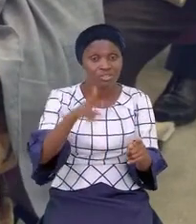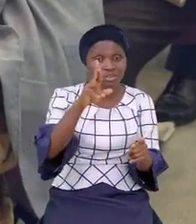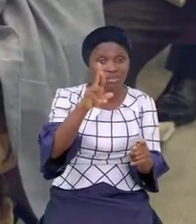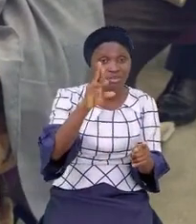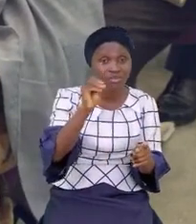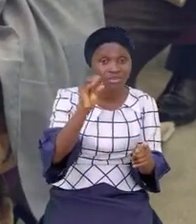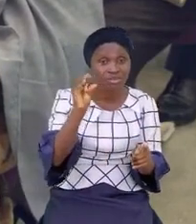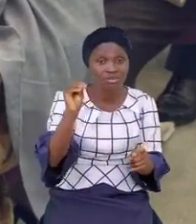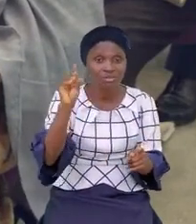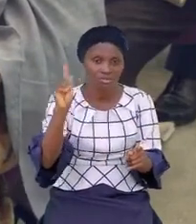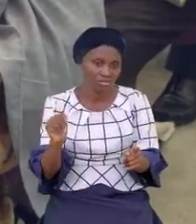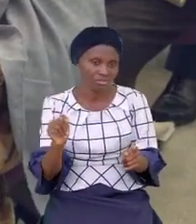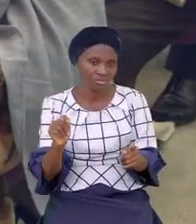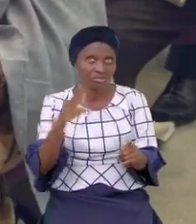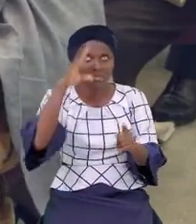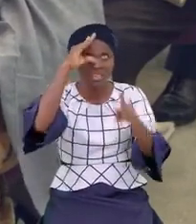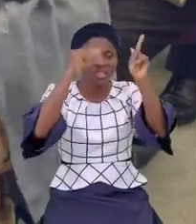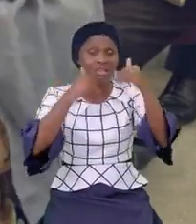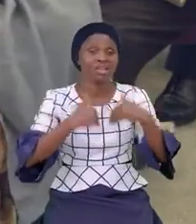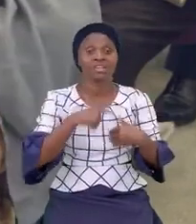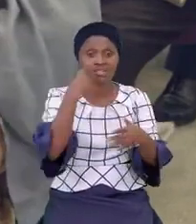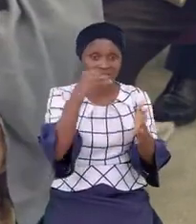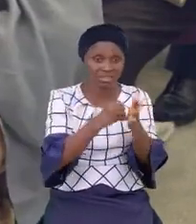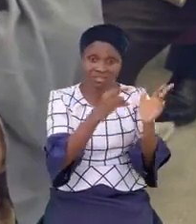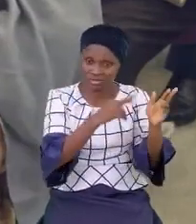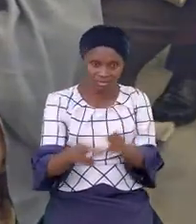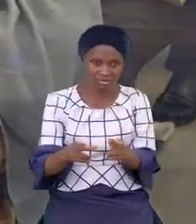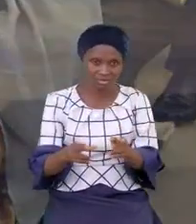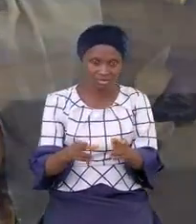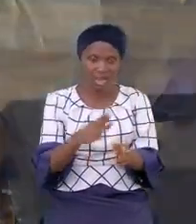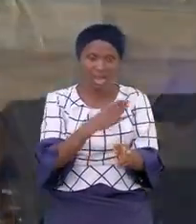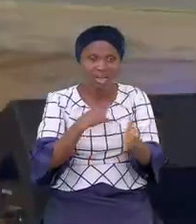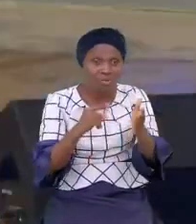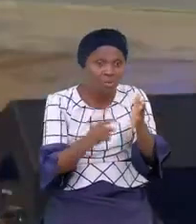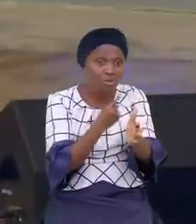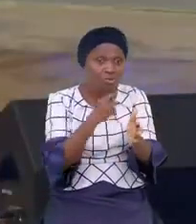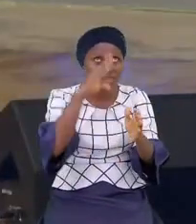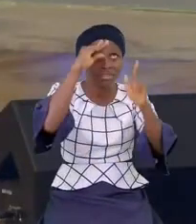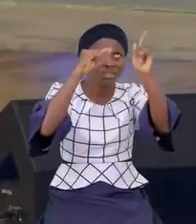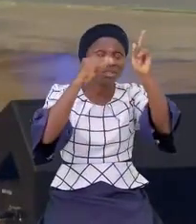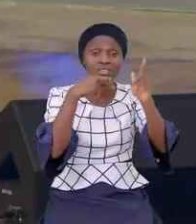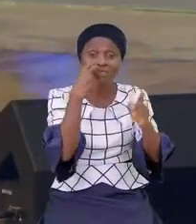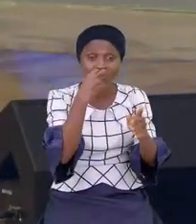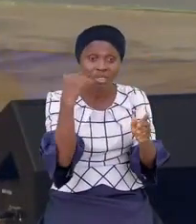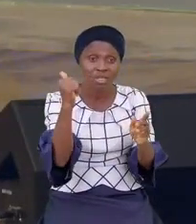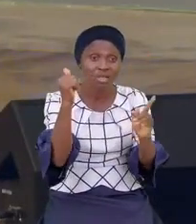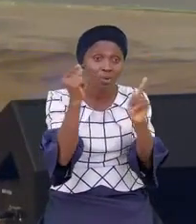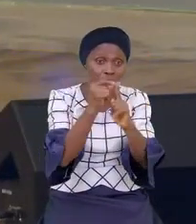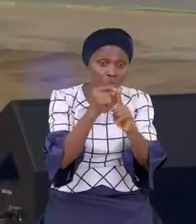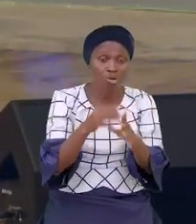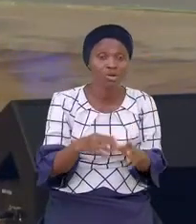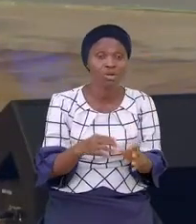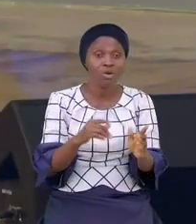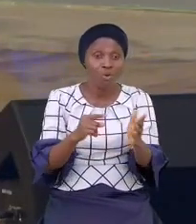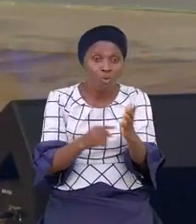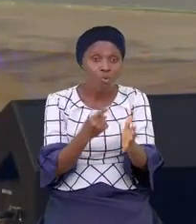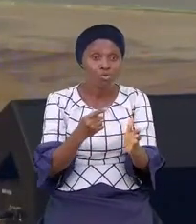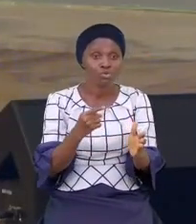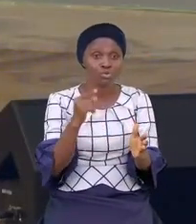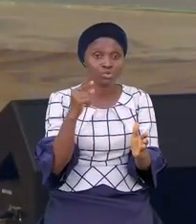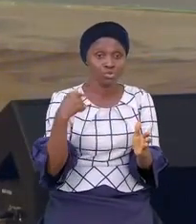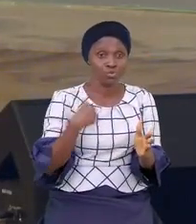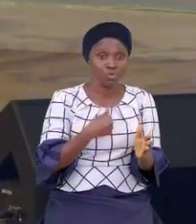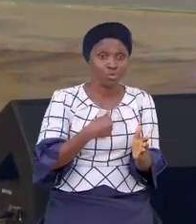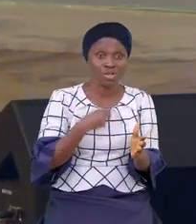had said it. And once we speak the word in prayer and we stand on